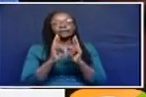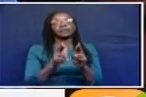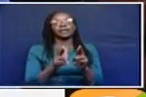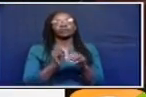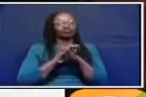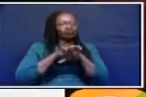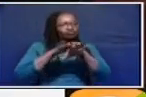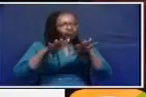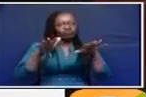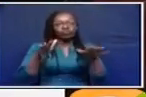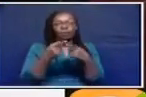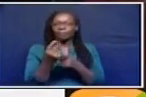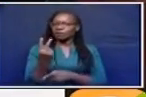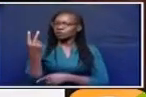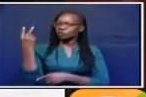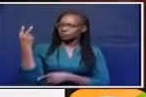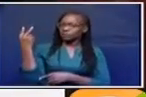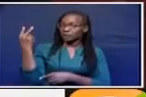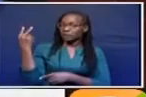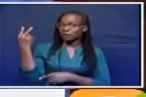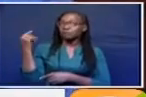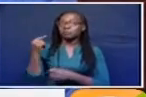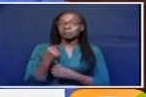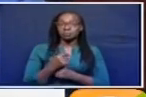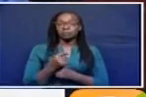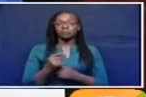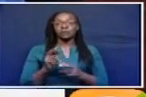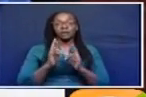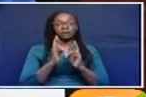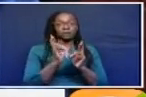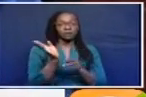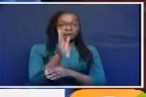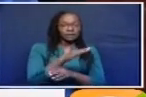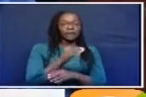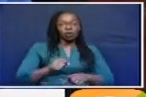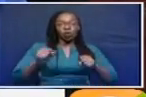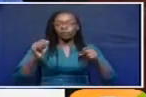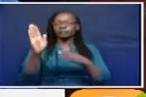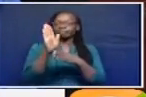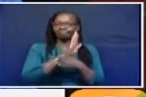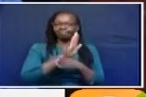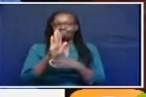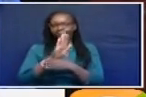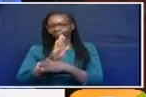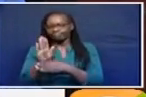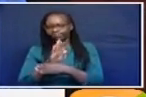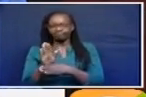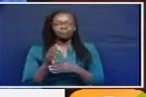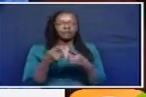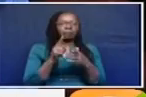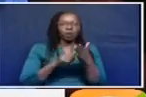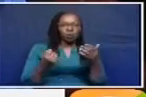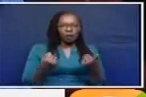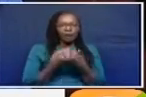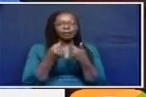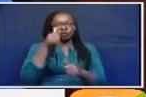of results. But as you can see behind me, the returning office is quite busy. And what has been happening is, remember